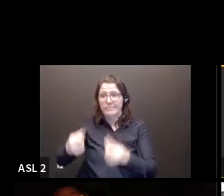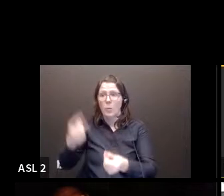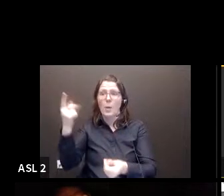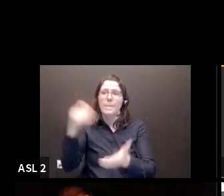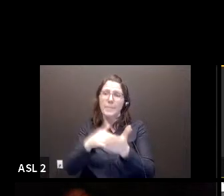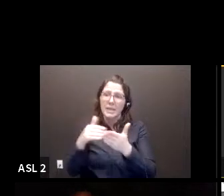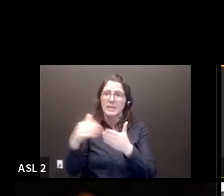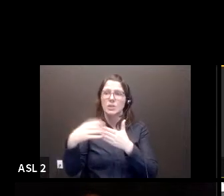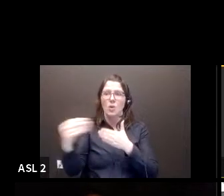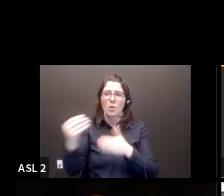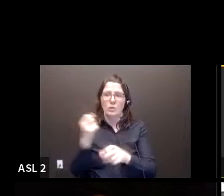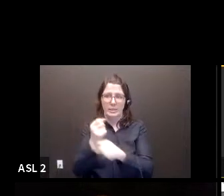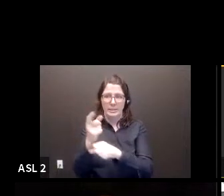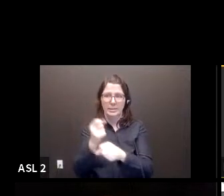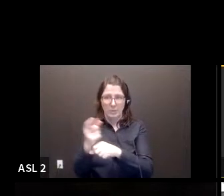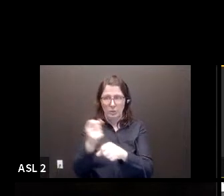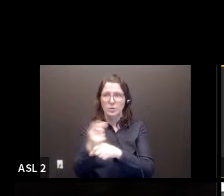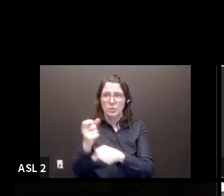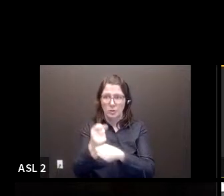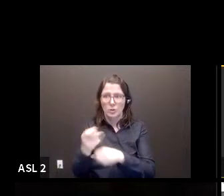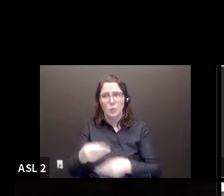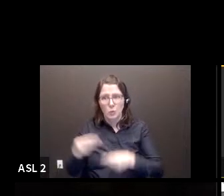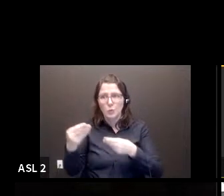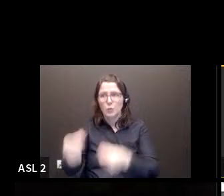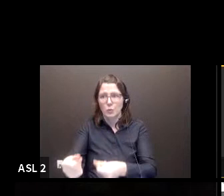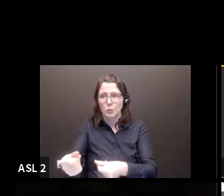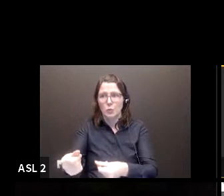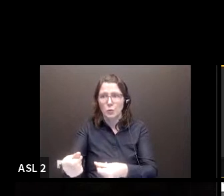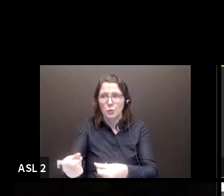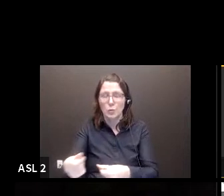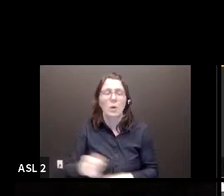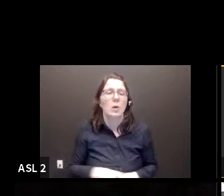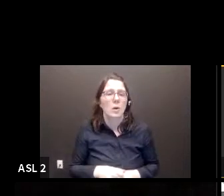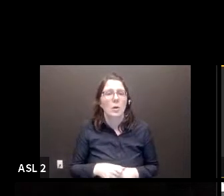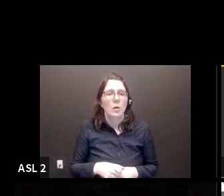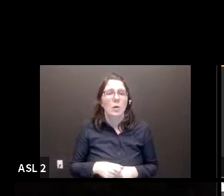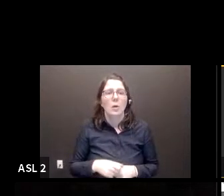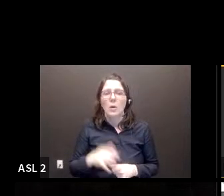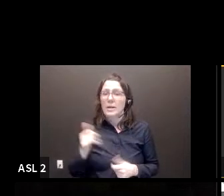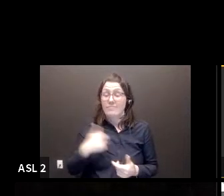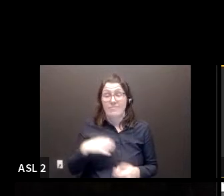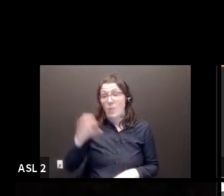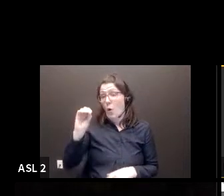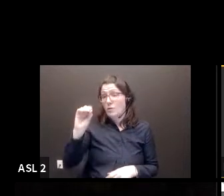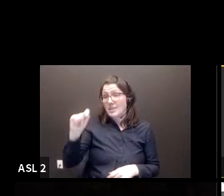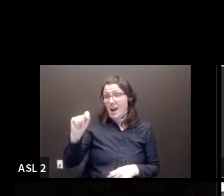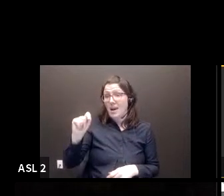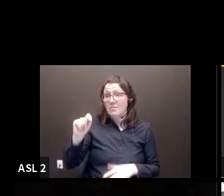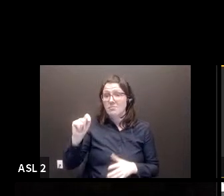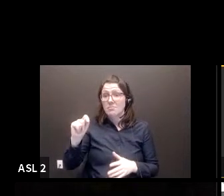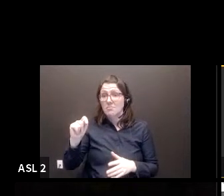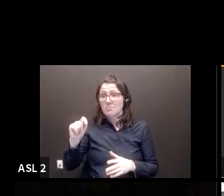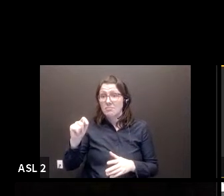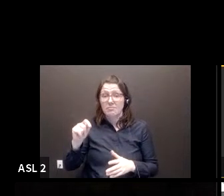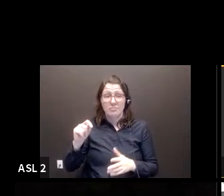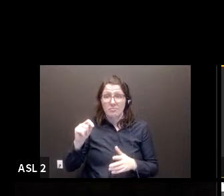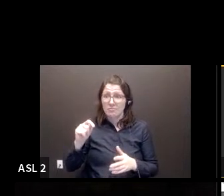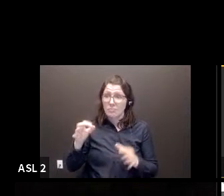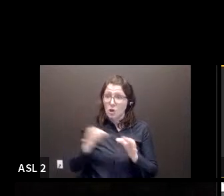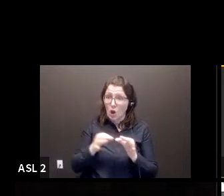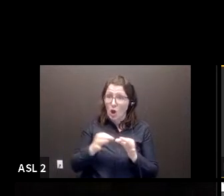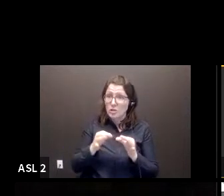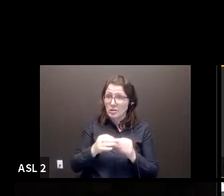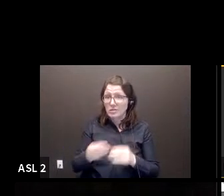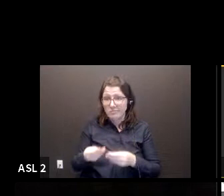pressure and and and over time budgeted overtime costs to maintain just by the sheer volume